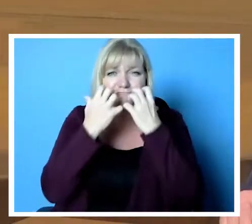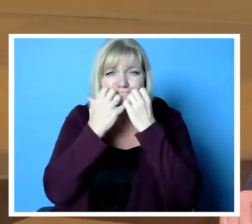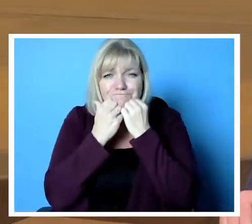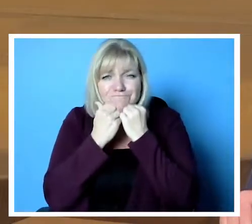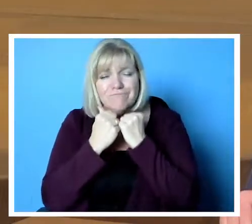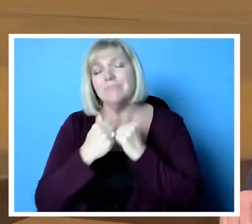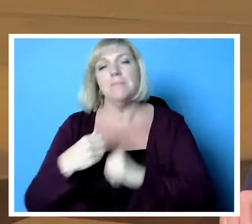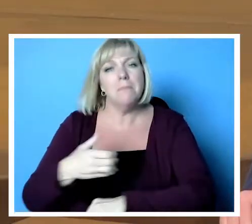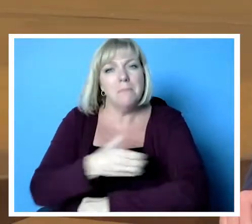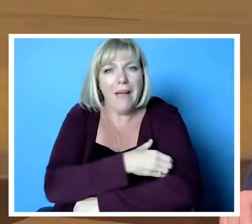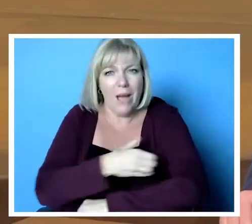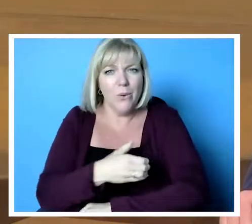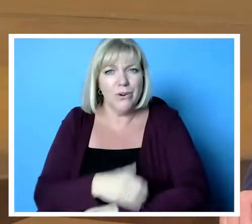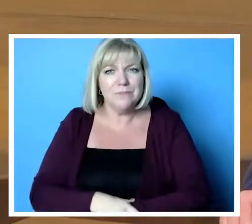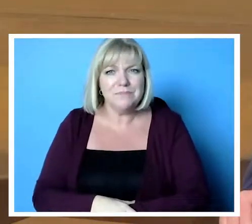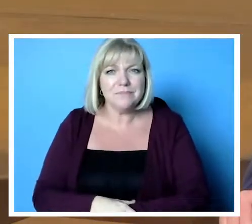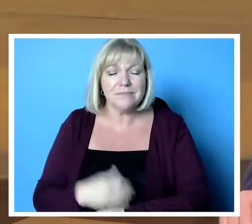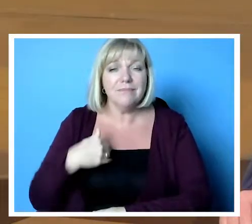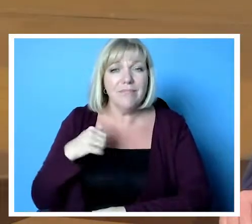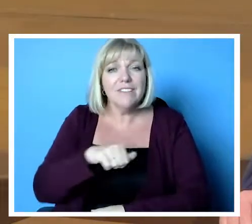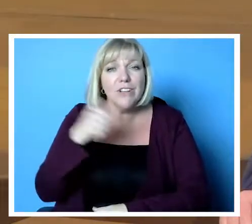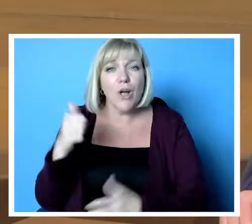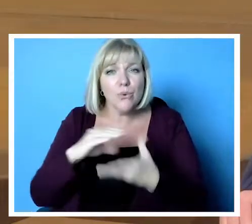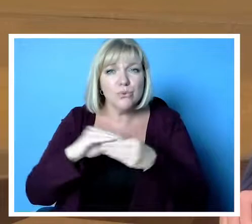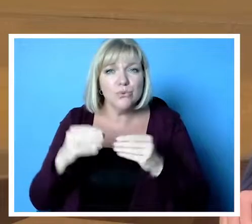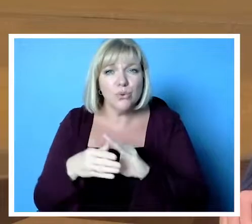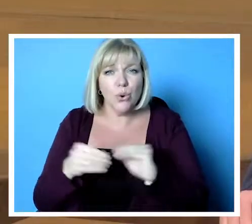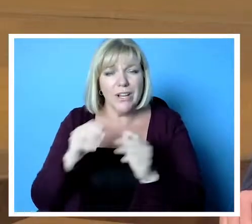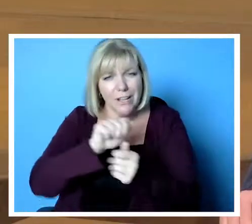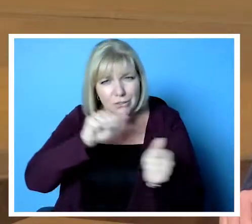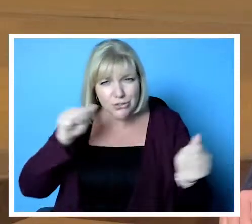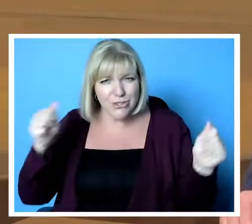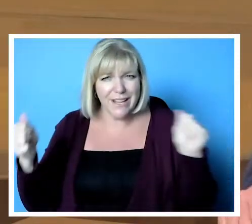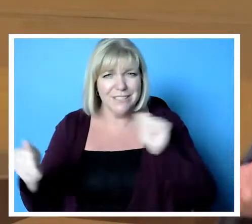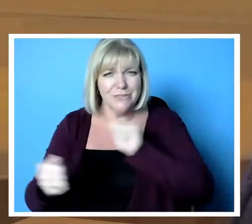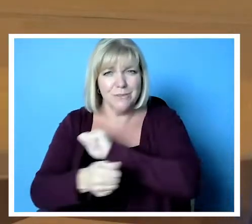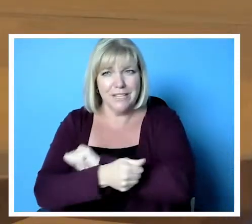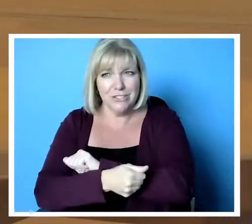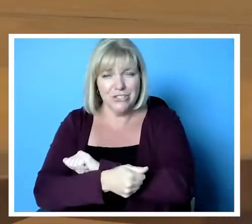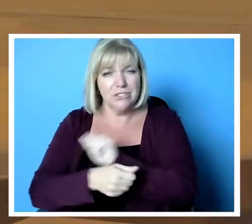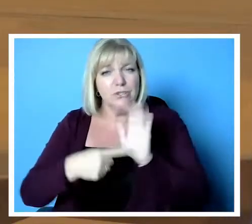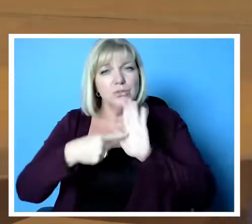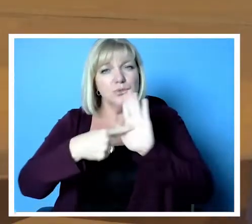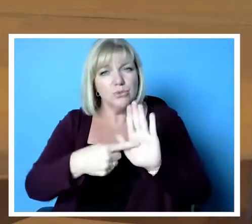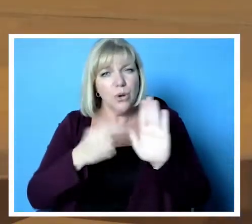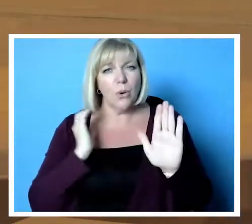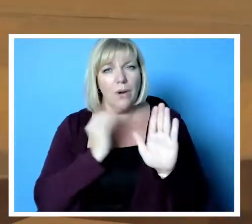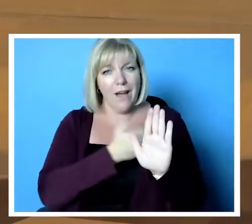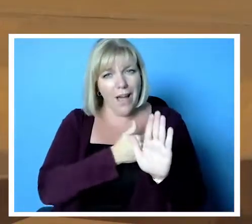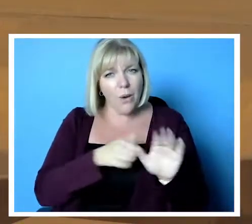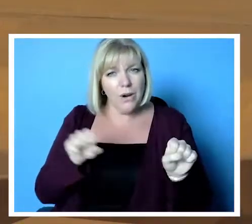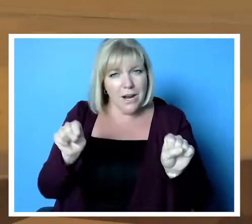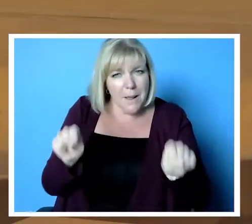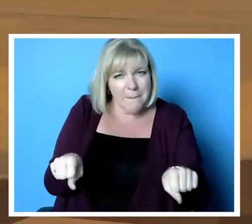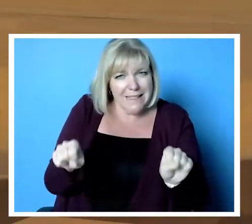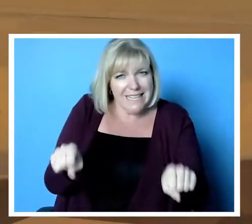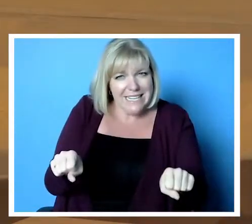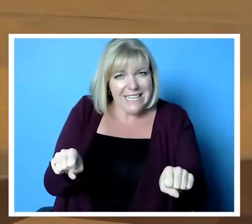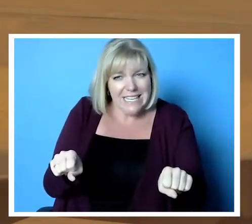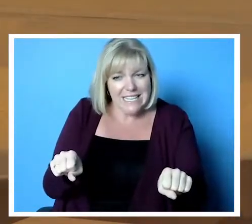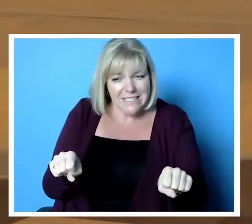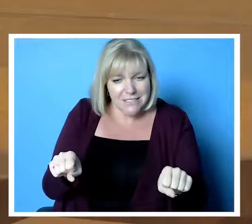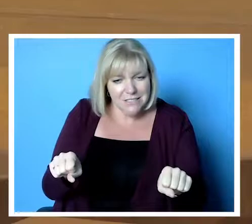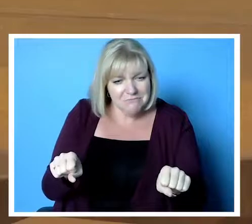another healing story of transformation, symbolizing our own ability to initiate